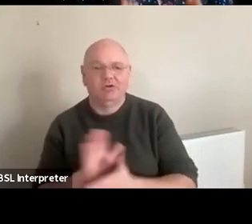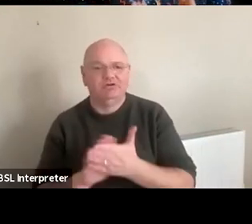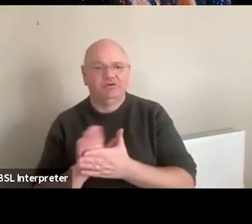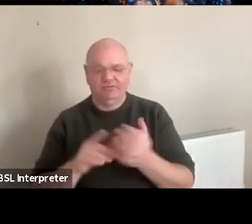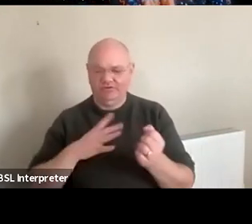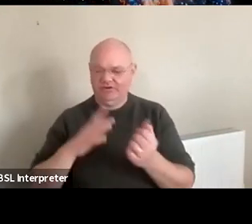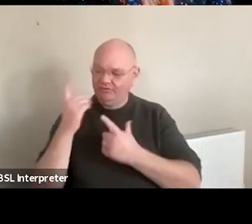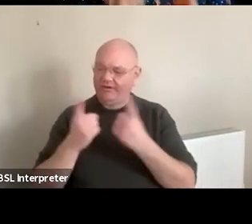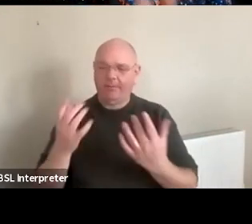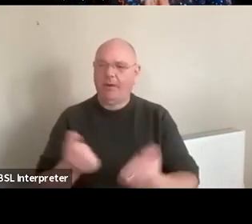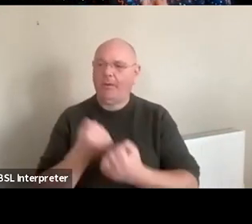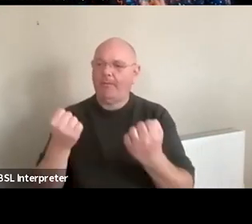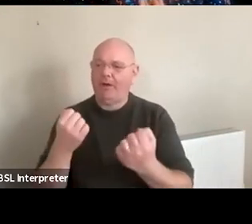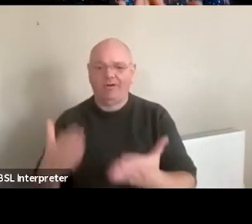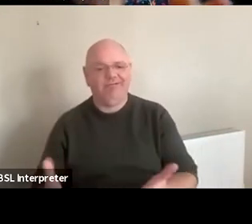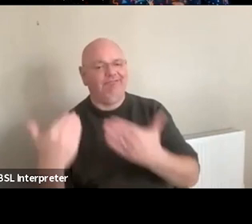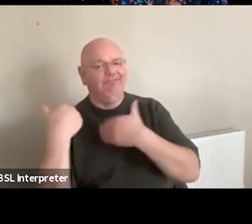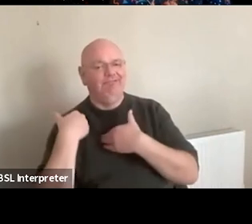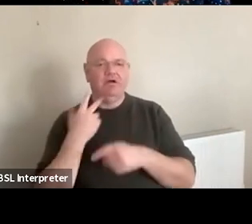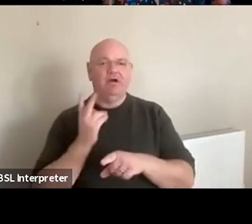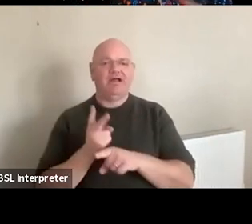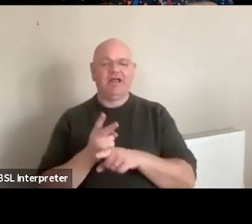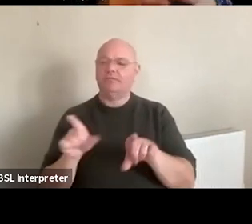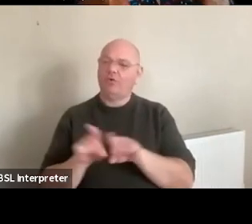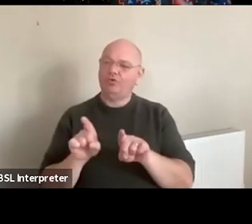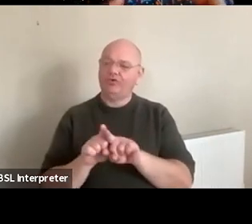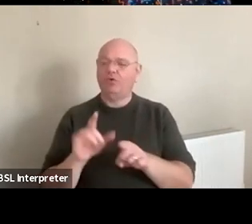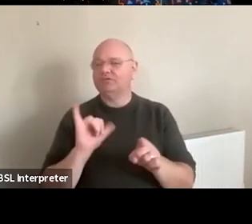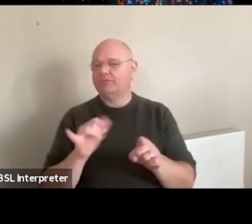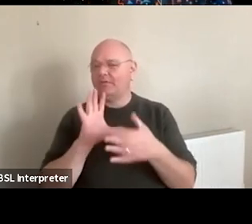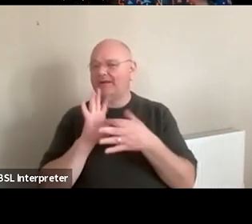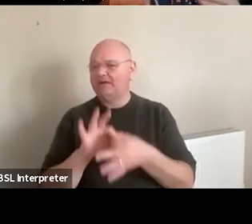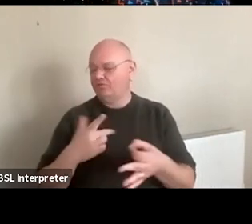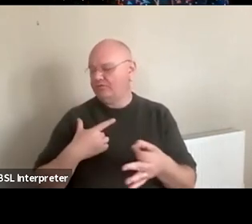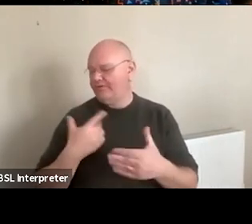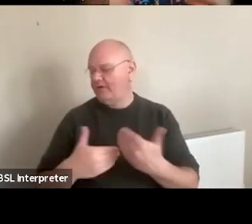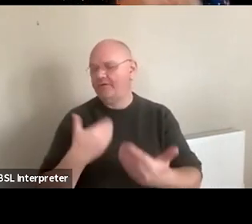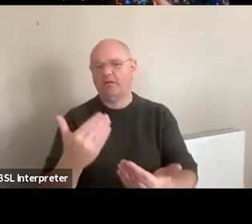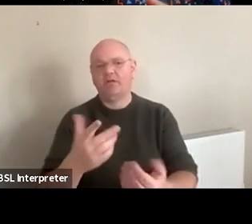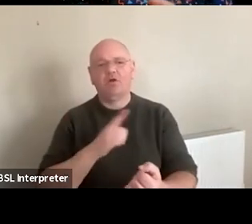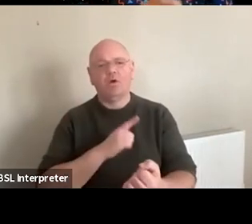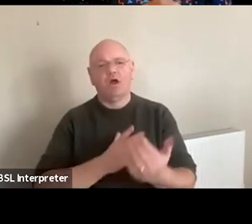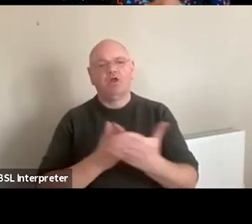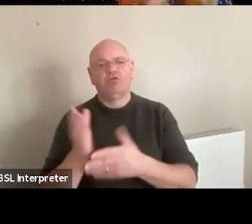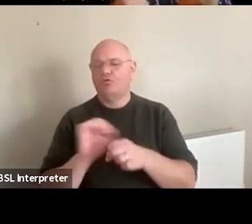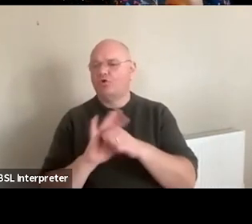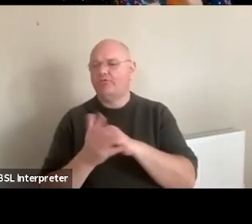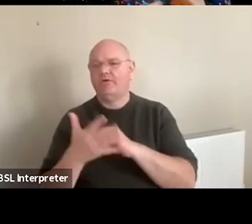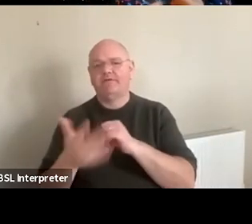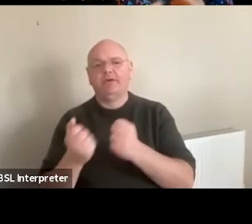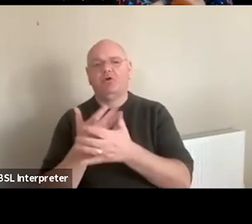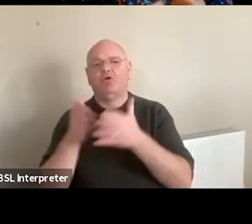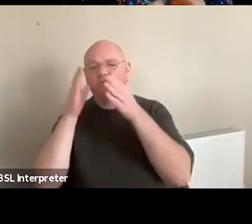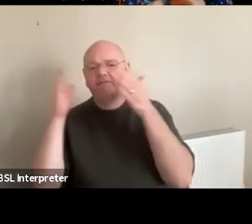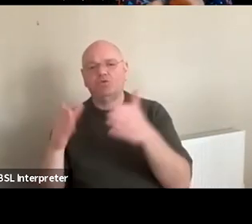that, at a very basic level, that can be essential to survival. So I think because of the emphasis on digital, especially throughout these last 18 months, there's